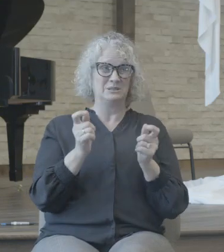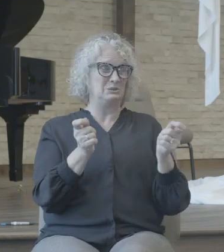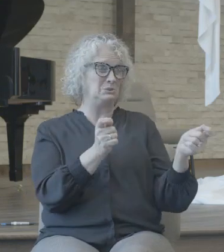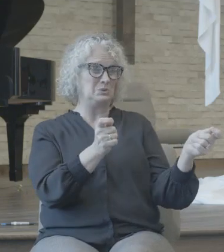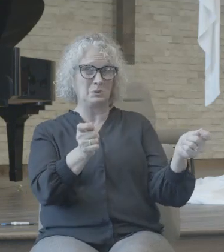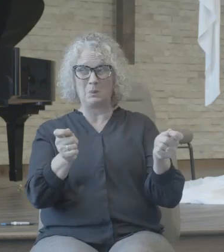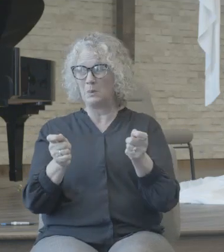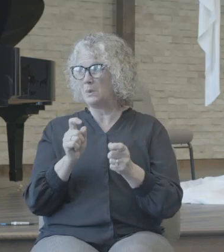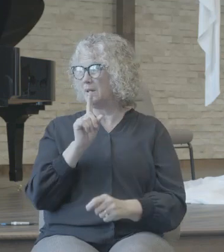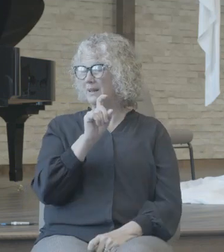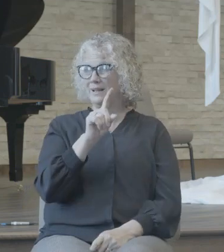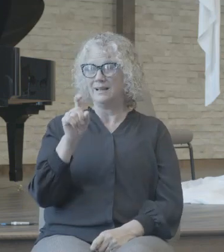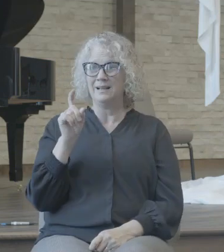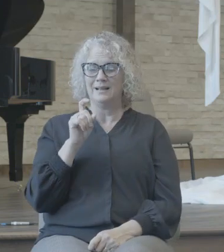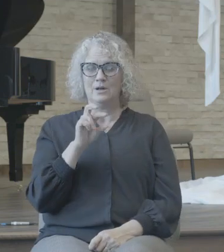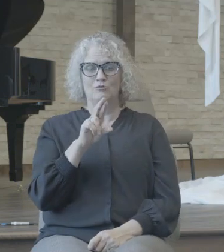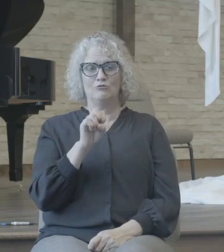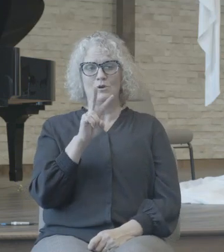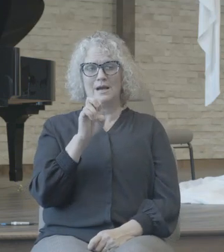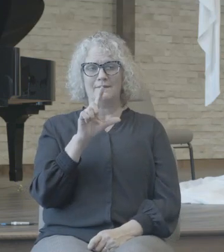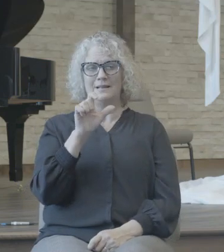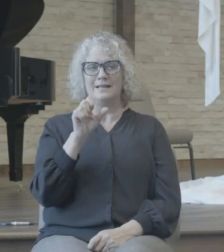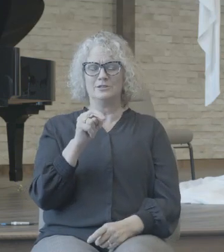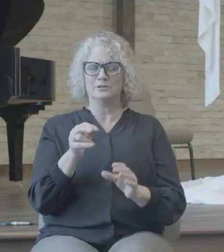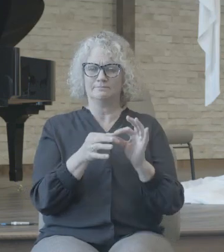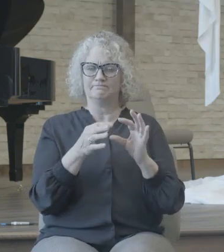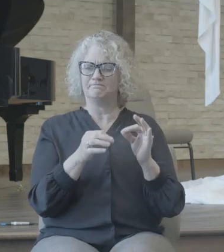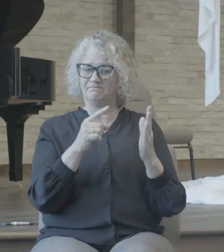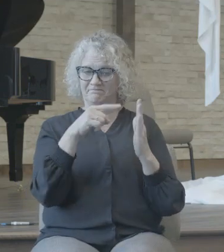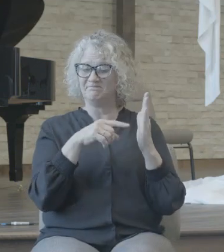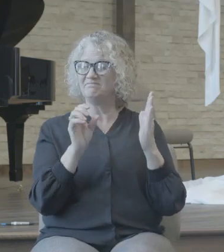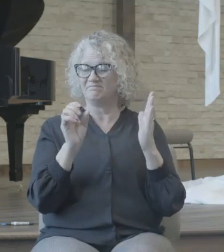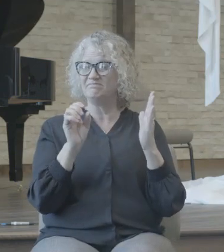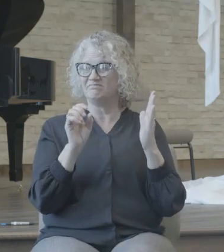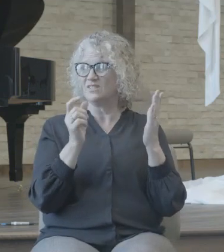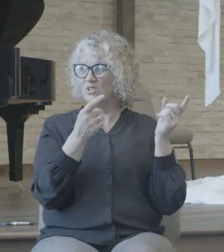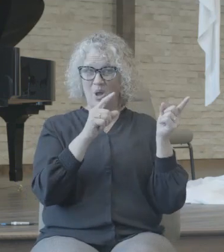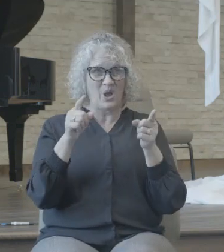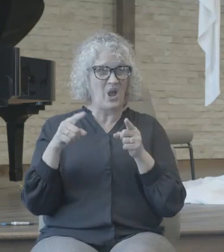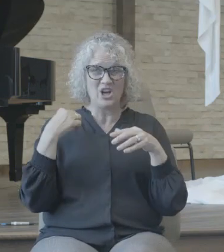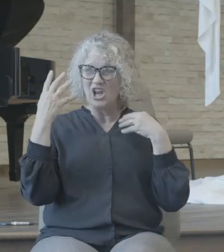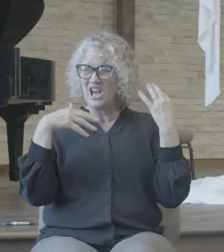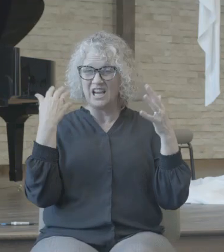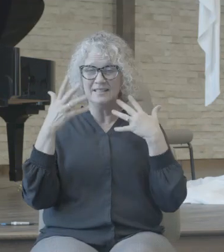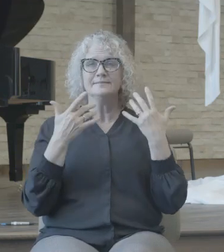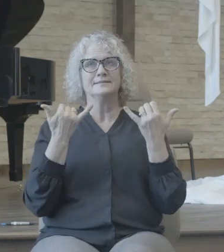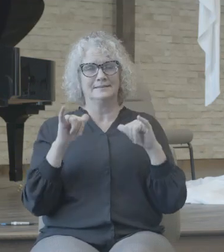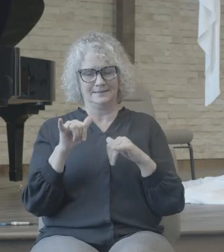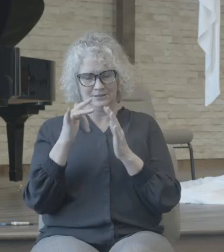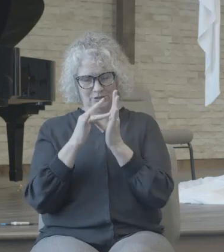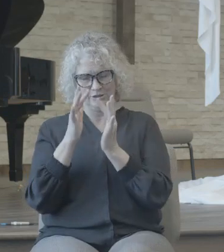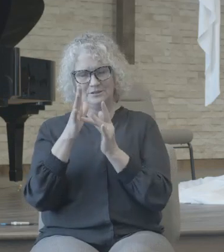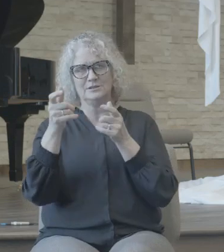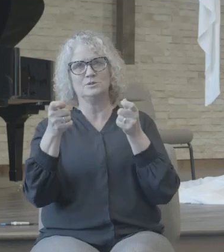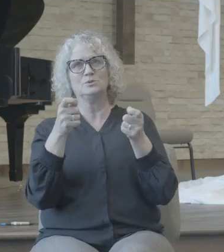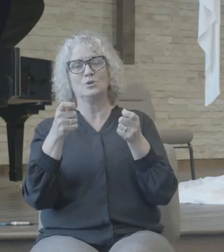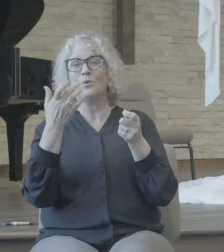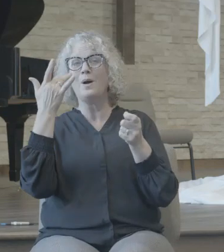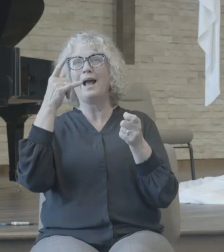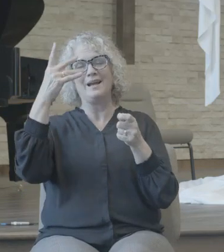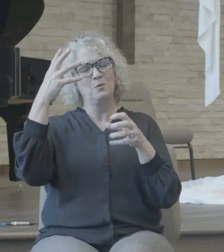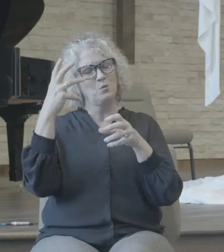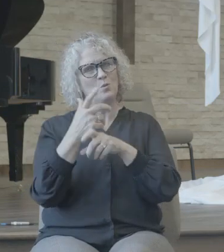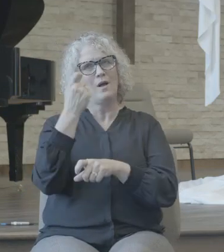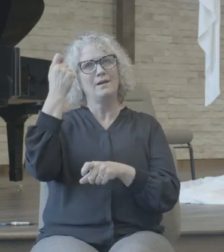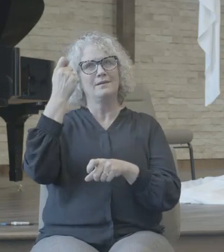Revelation tells us that even all this craziness is going on, he is still in control because he has won the victory for